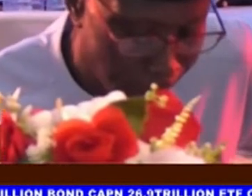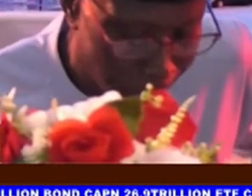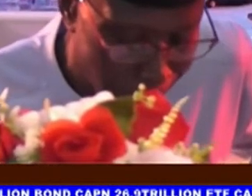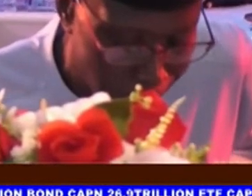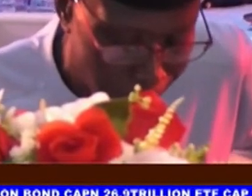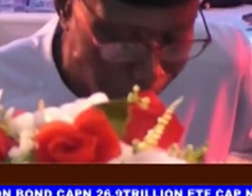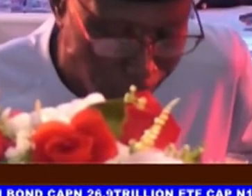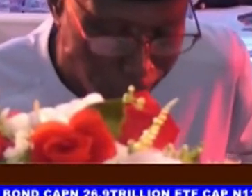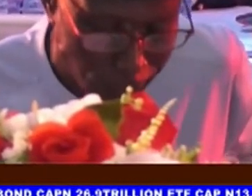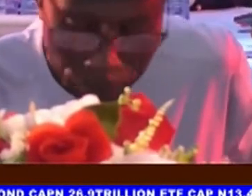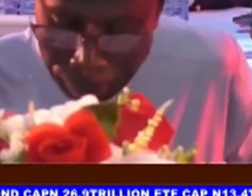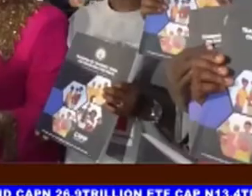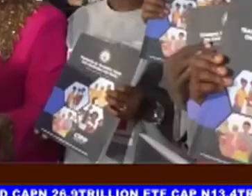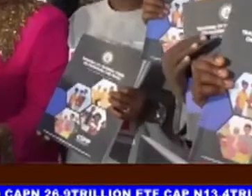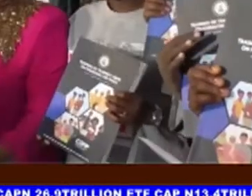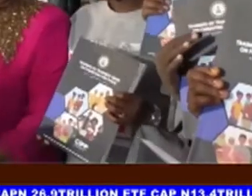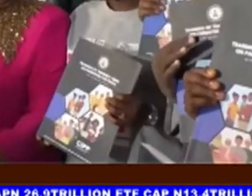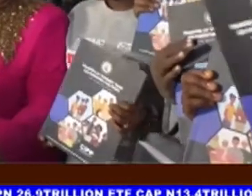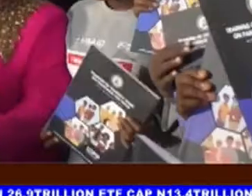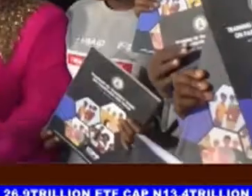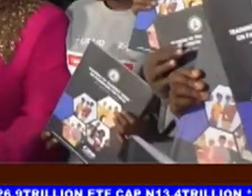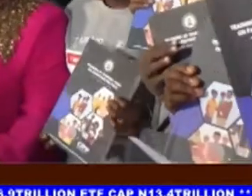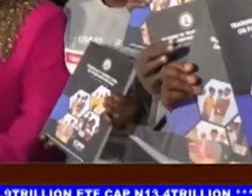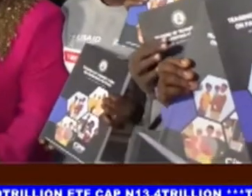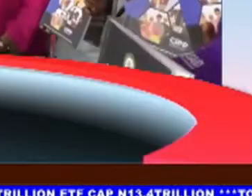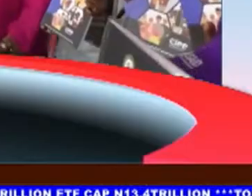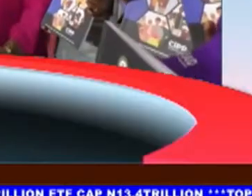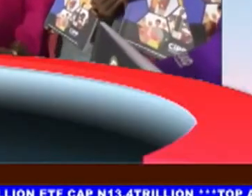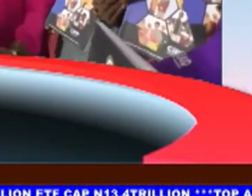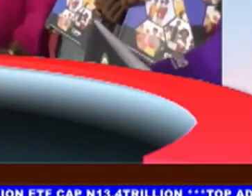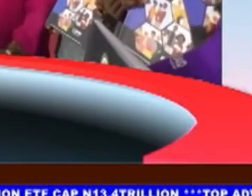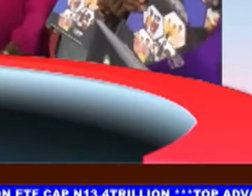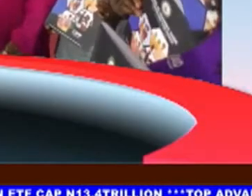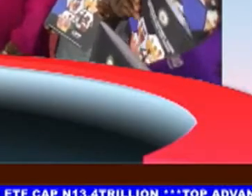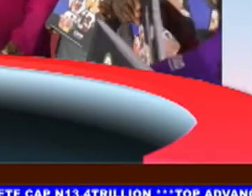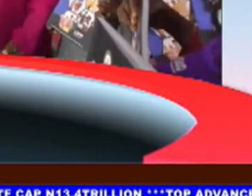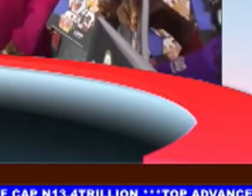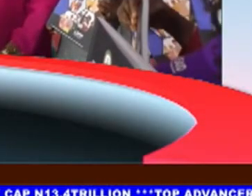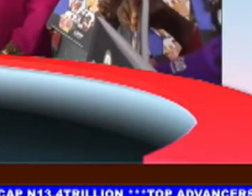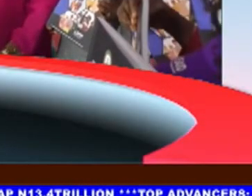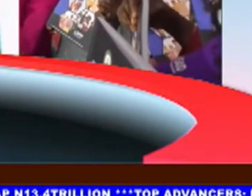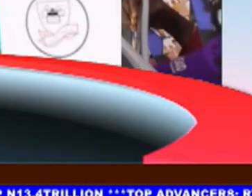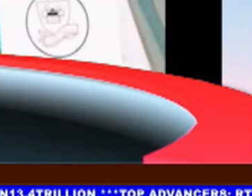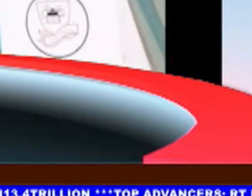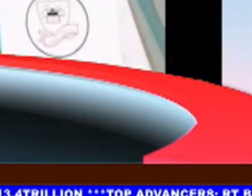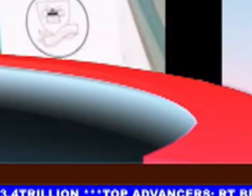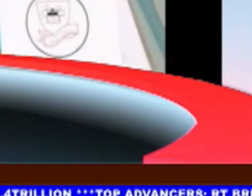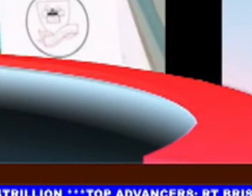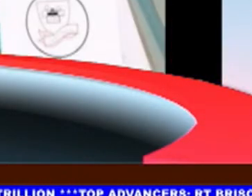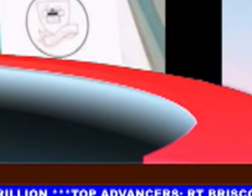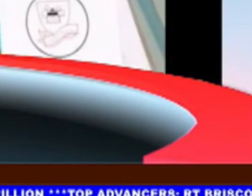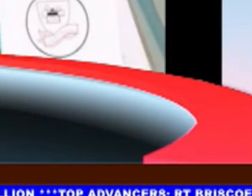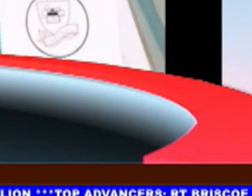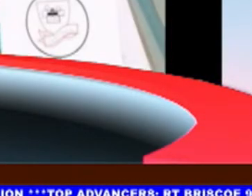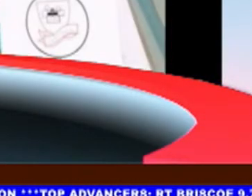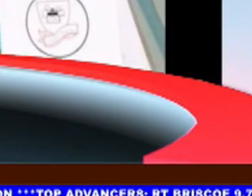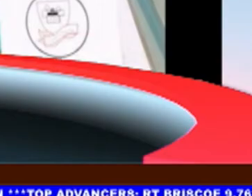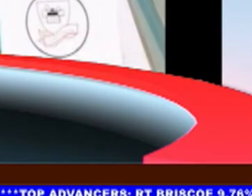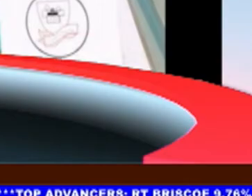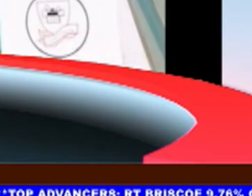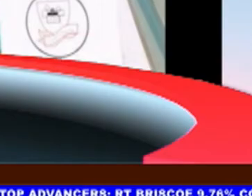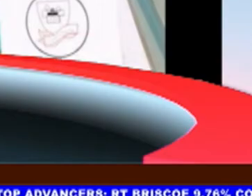Abuja. Elizabeth Omori, NTA News. The leadership of the People's Democratic Party, PDP, is